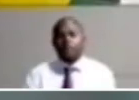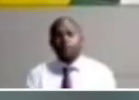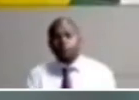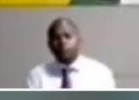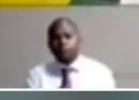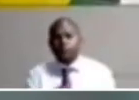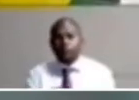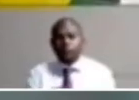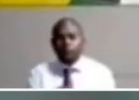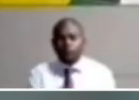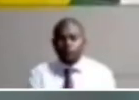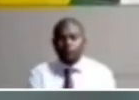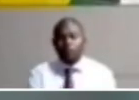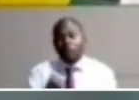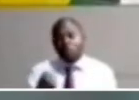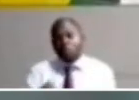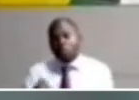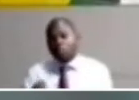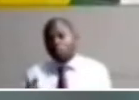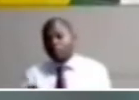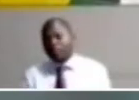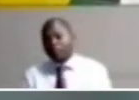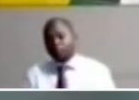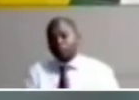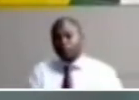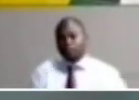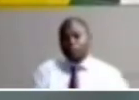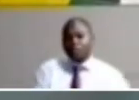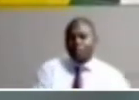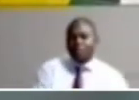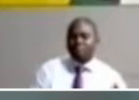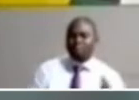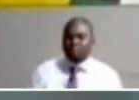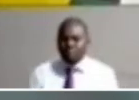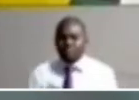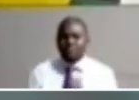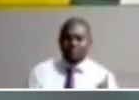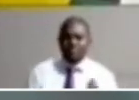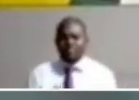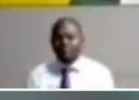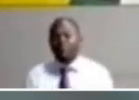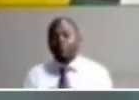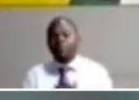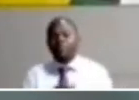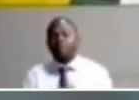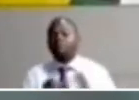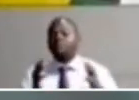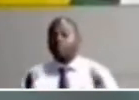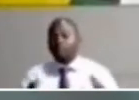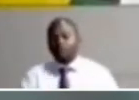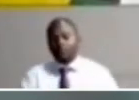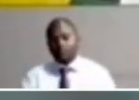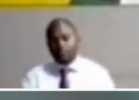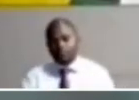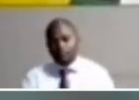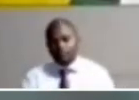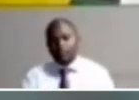movement between workplace to home and back is part of the problem.